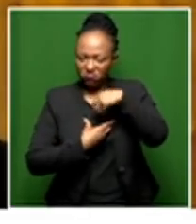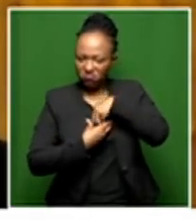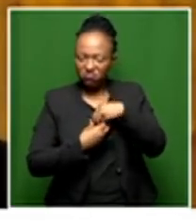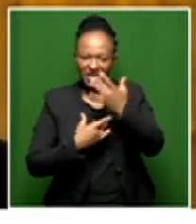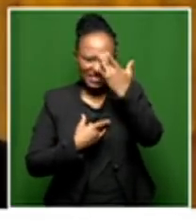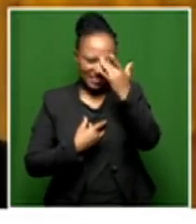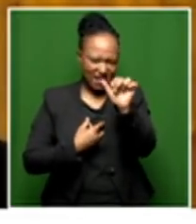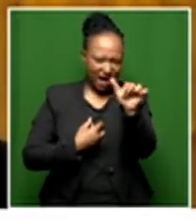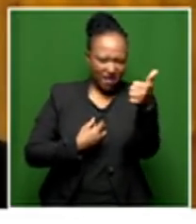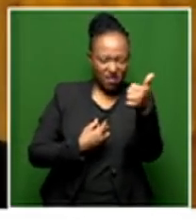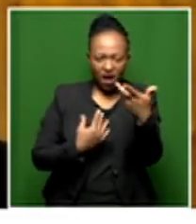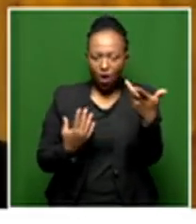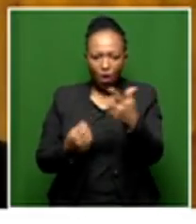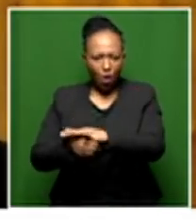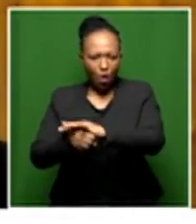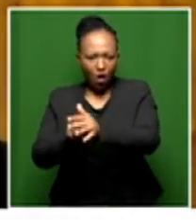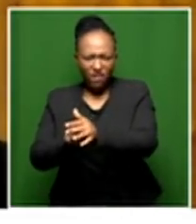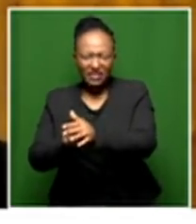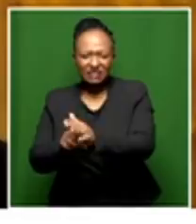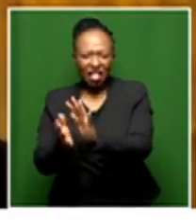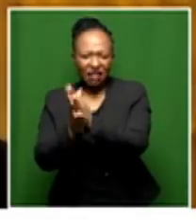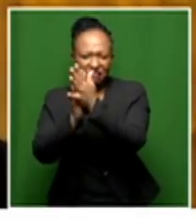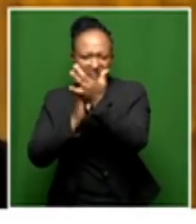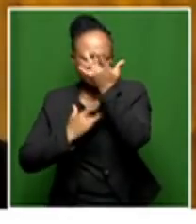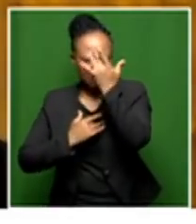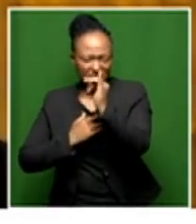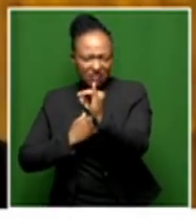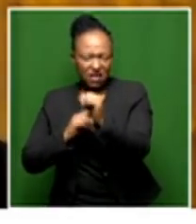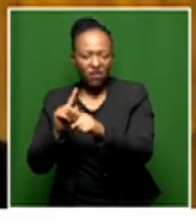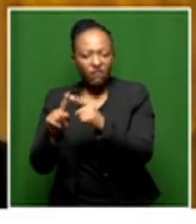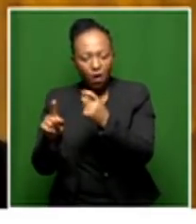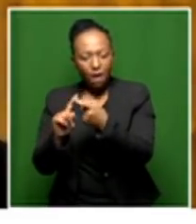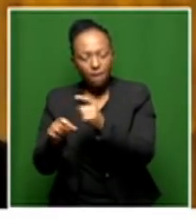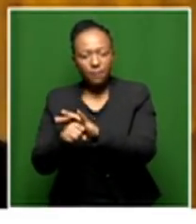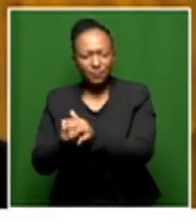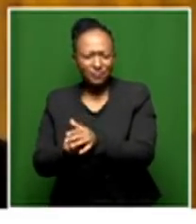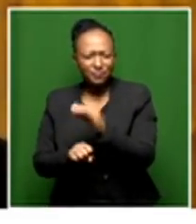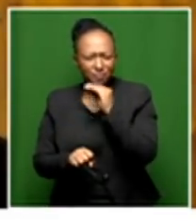from COVID and related illnesses that come from that, or symptoms that come from that?